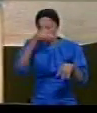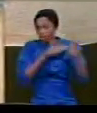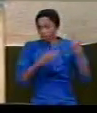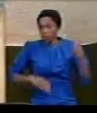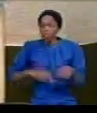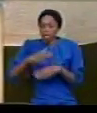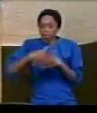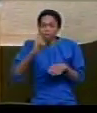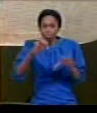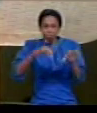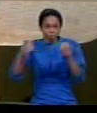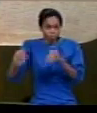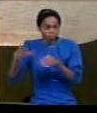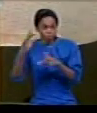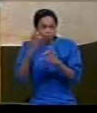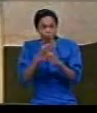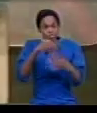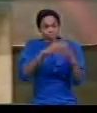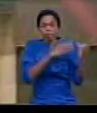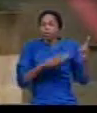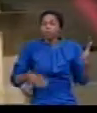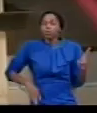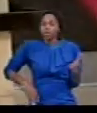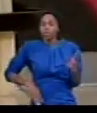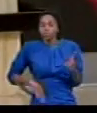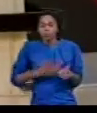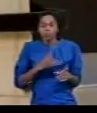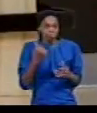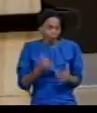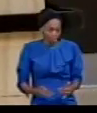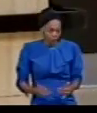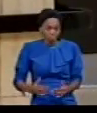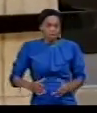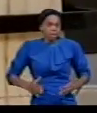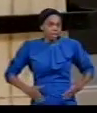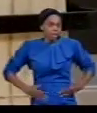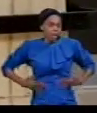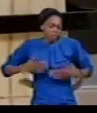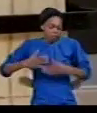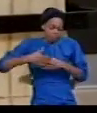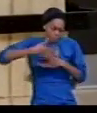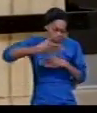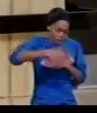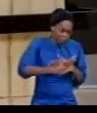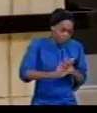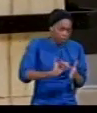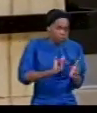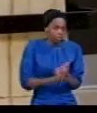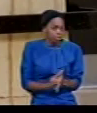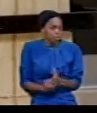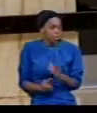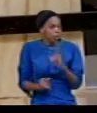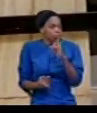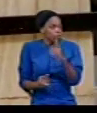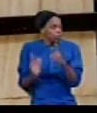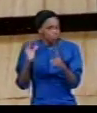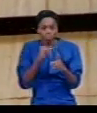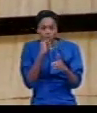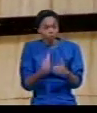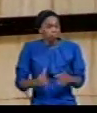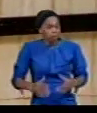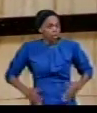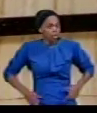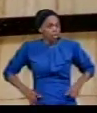in Christ, the life that follows after that, you will not live that